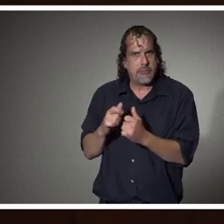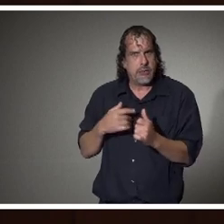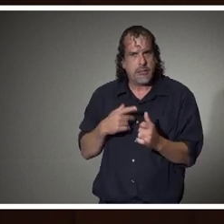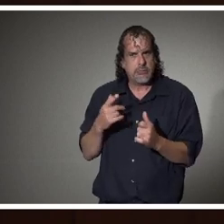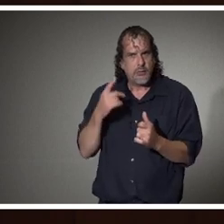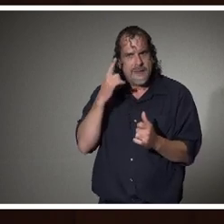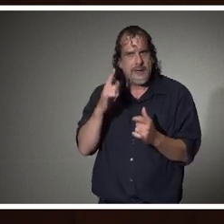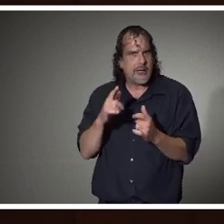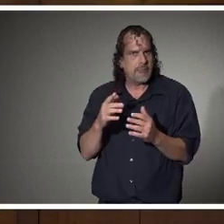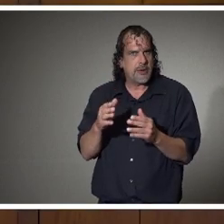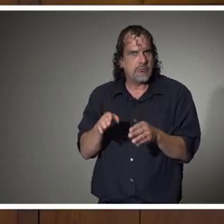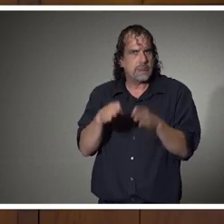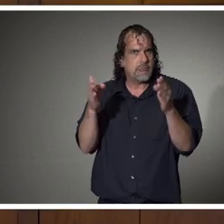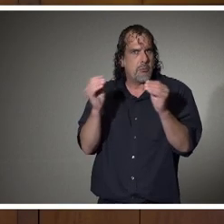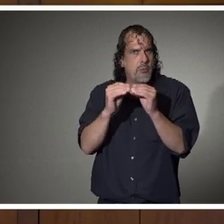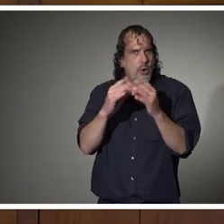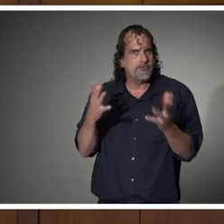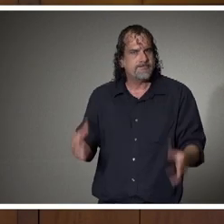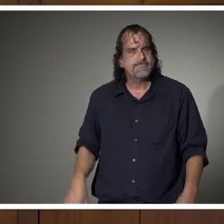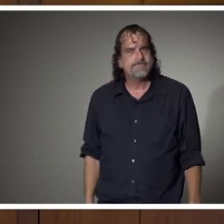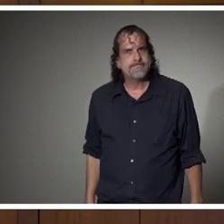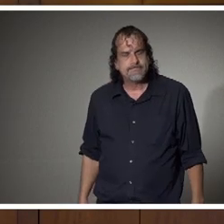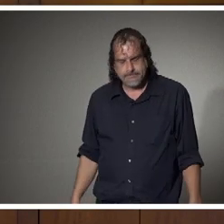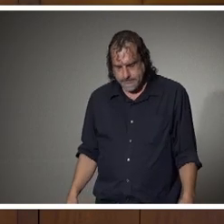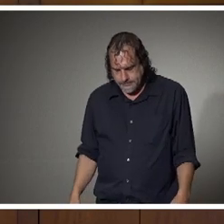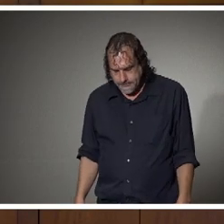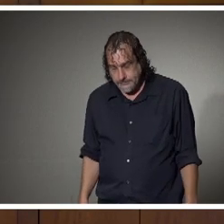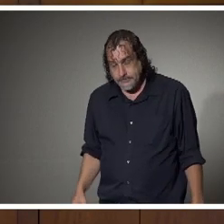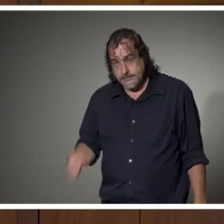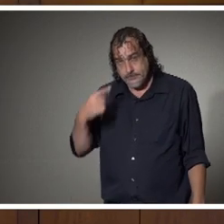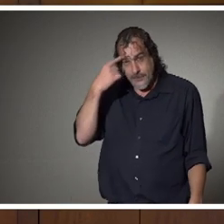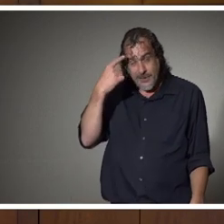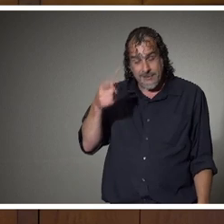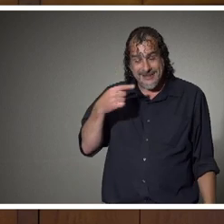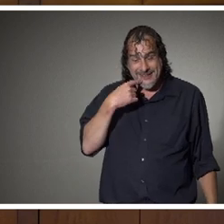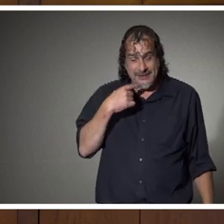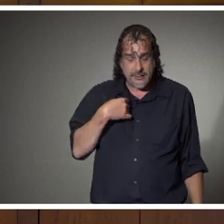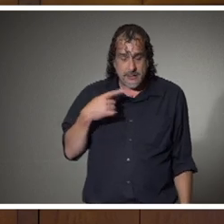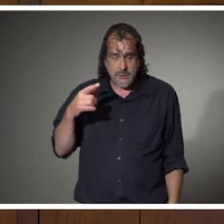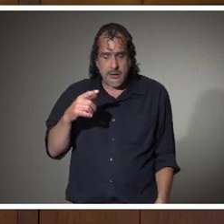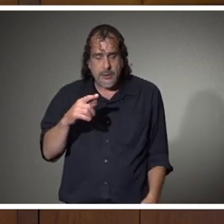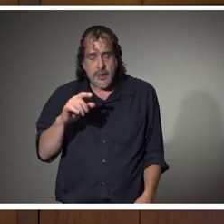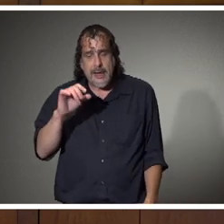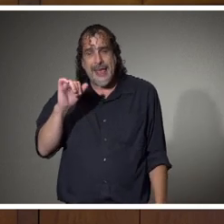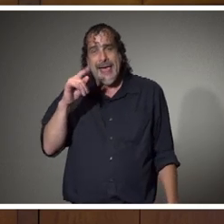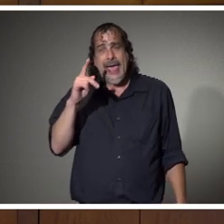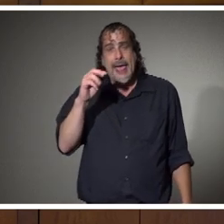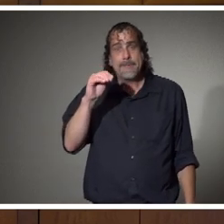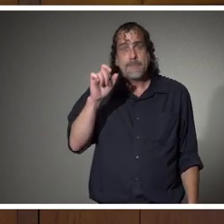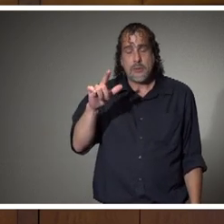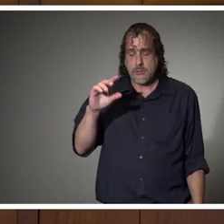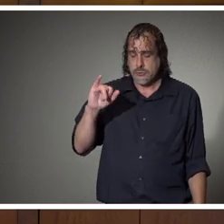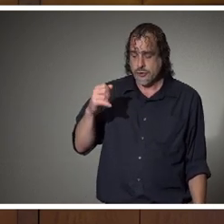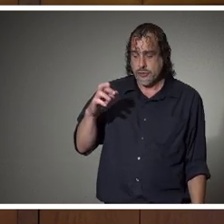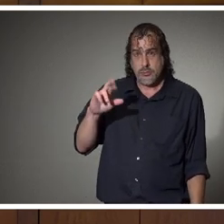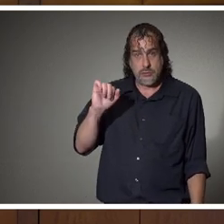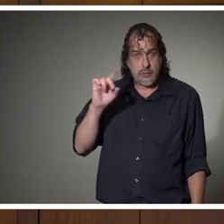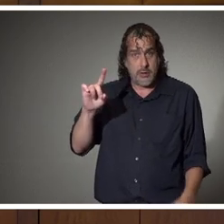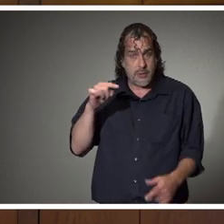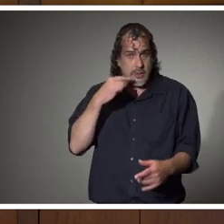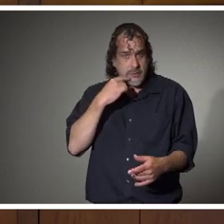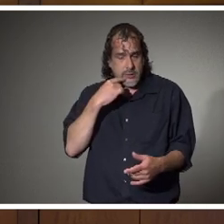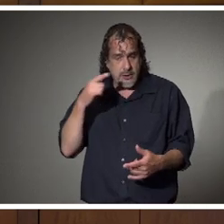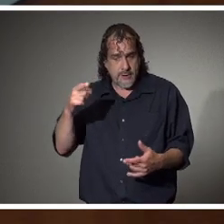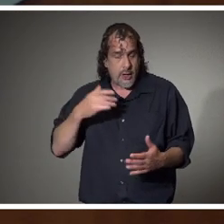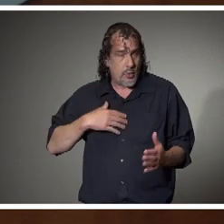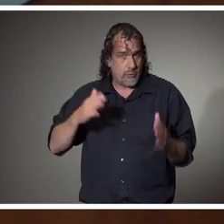the tunnel. I will just tell you that on a recent call, Admiral Girard did mention that they were hopeful